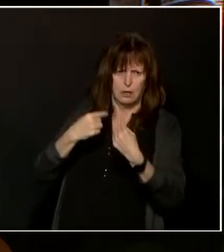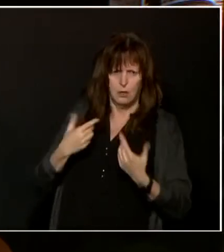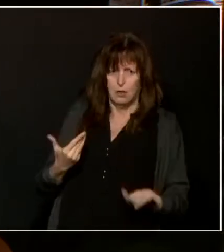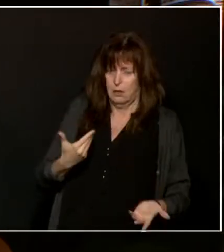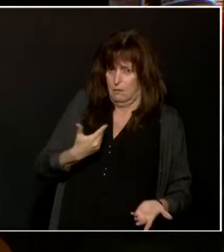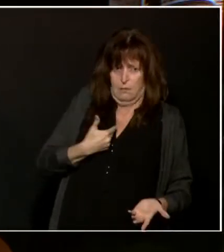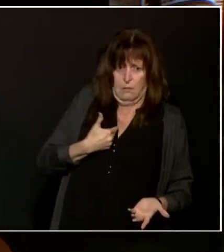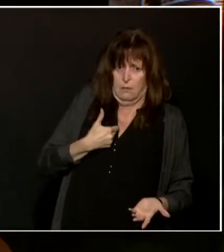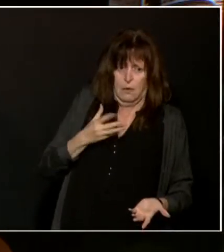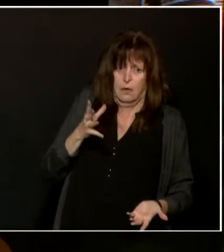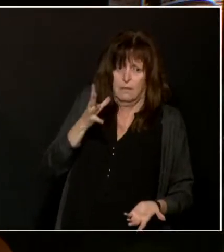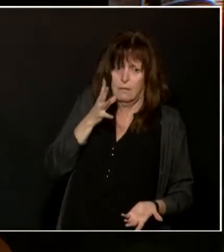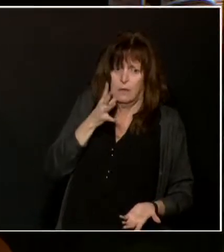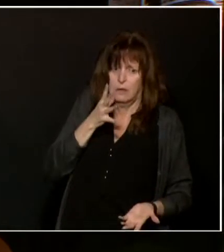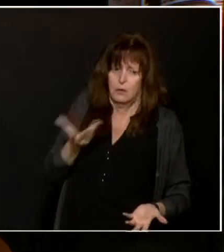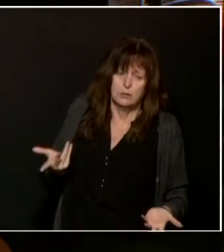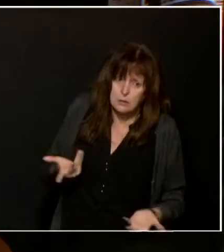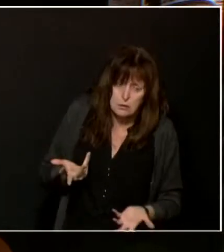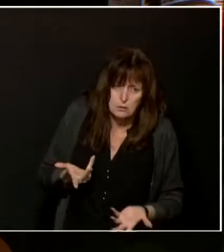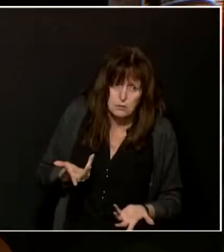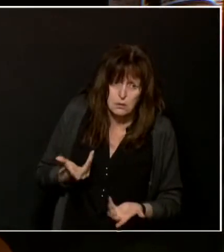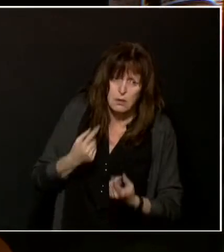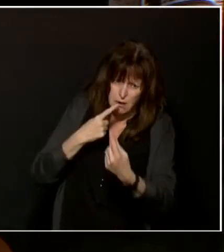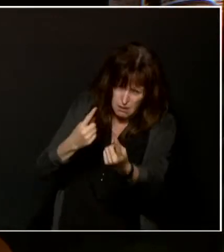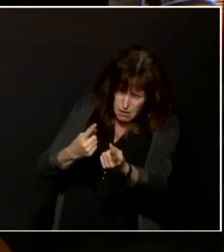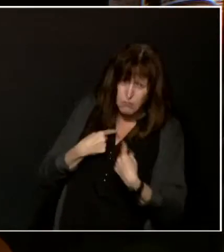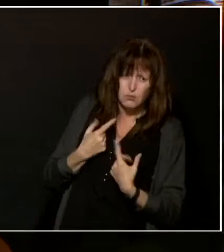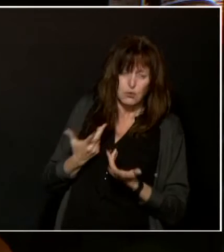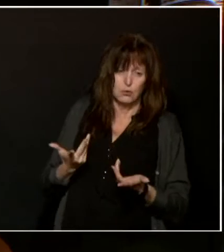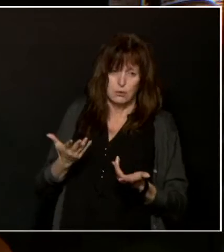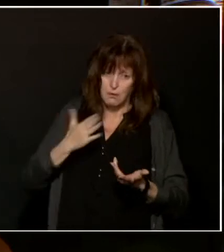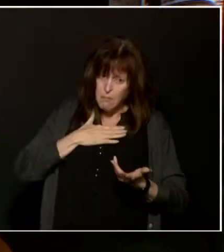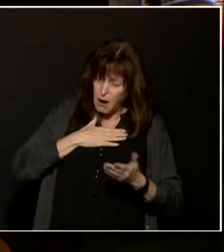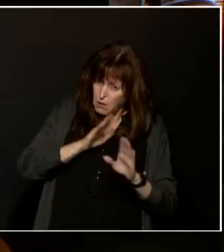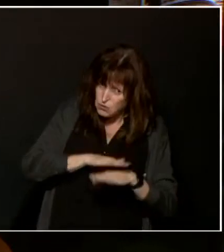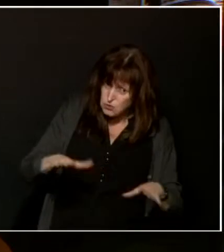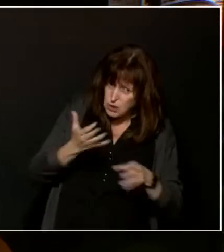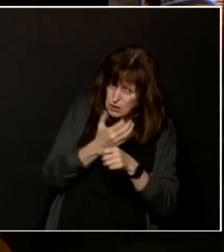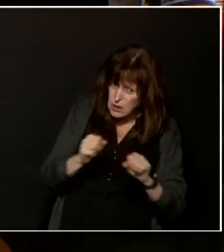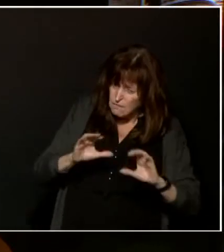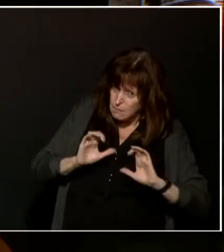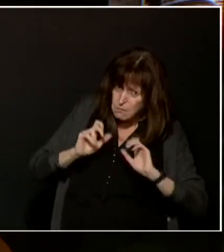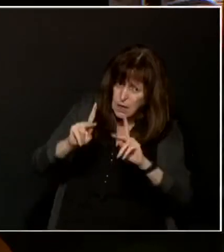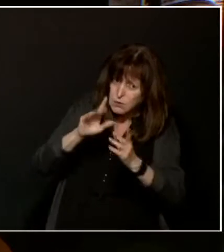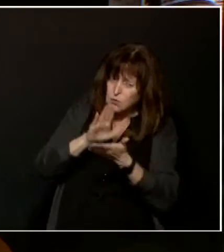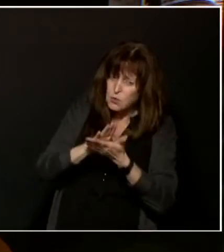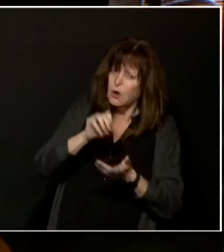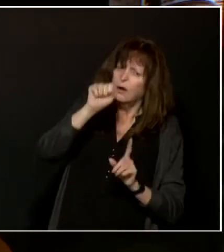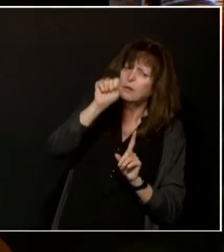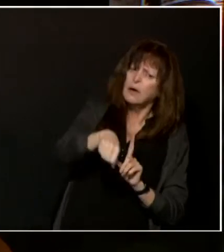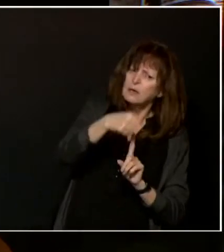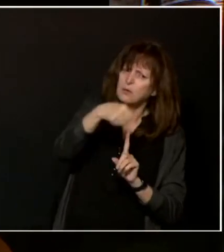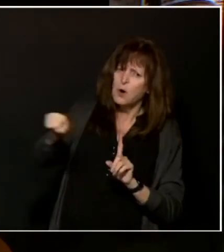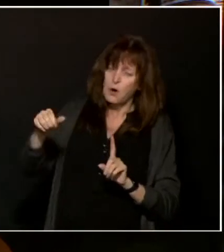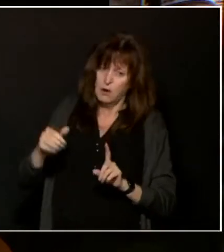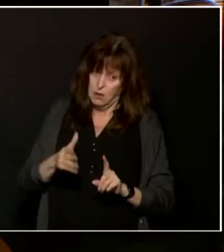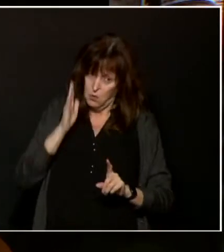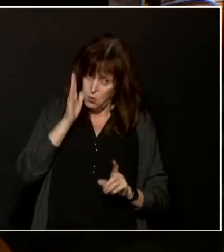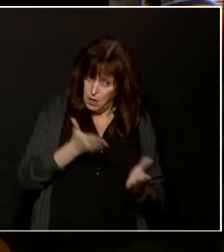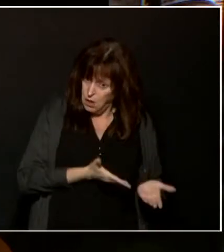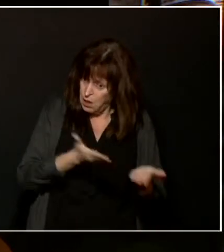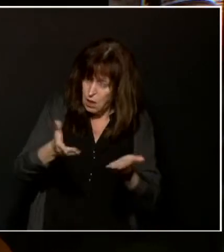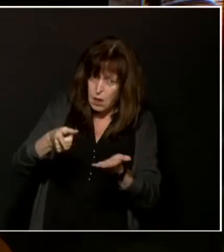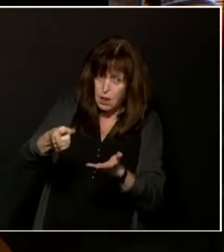Is it safe for our children to go back to school? Will they be safe? Will their families be